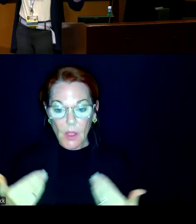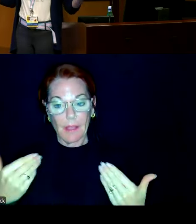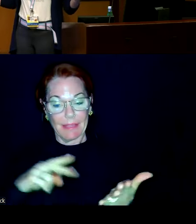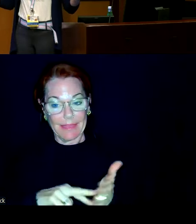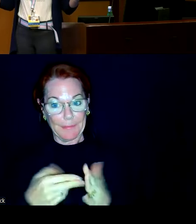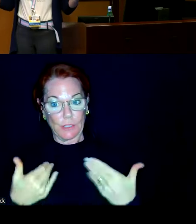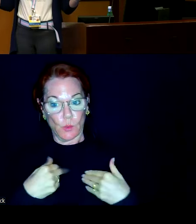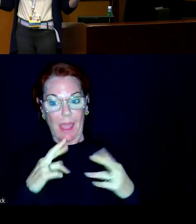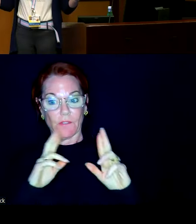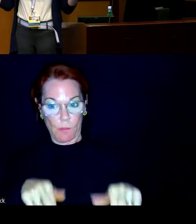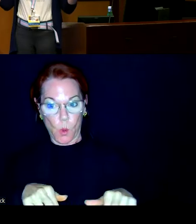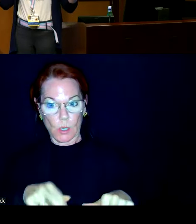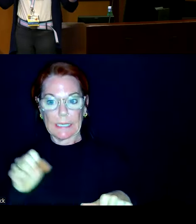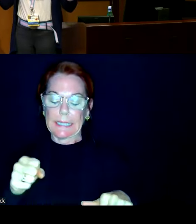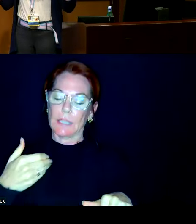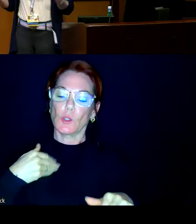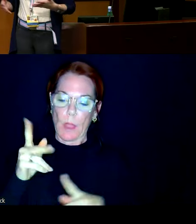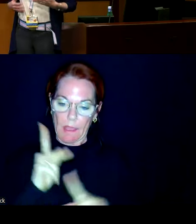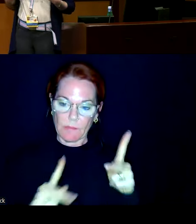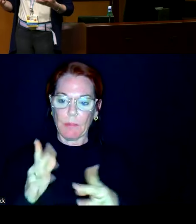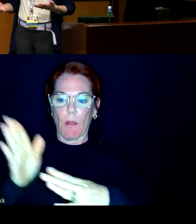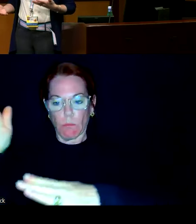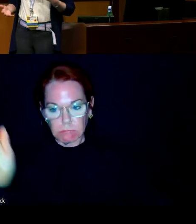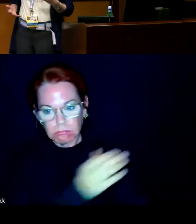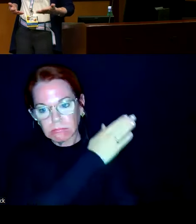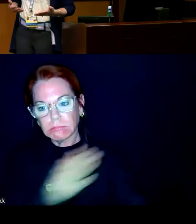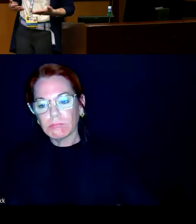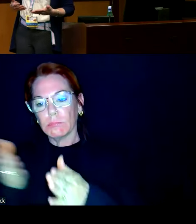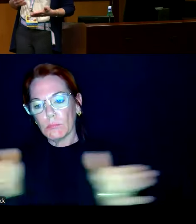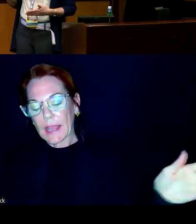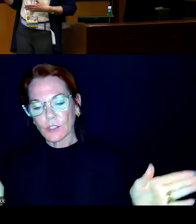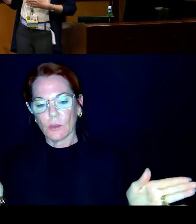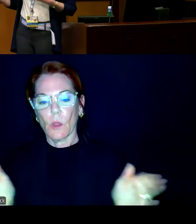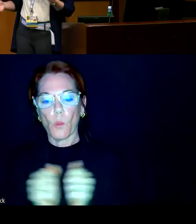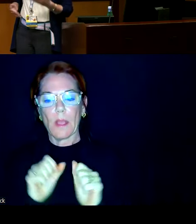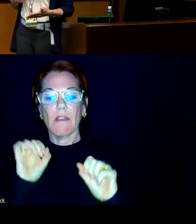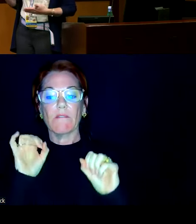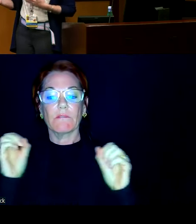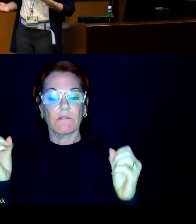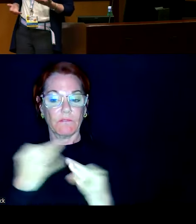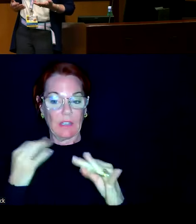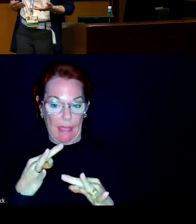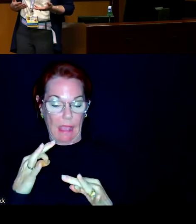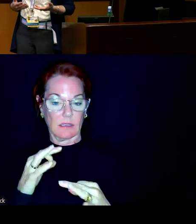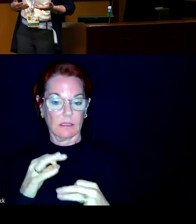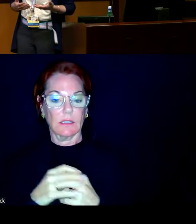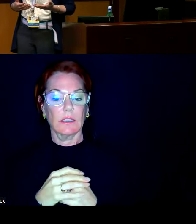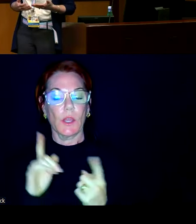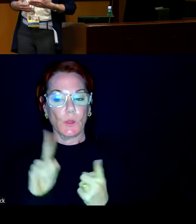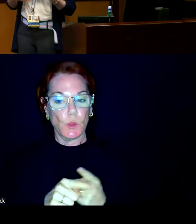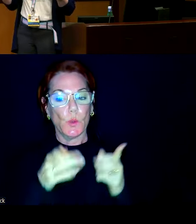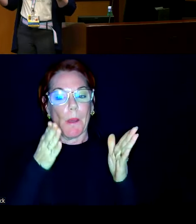again, you have people across all spectrums providing feedback about this to somebody who doesn't really